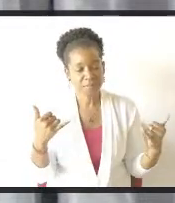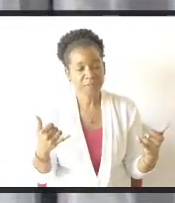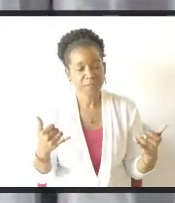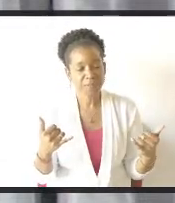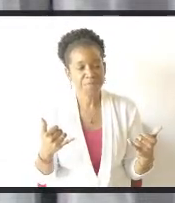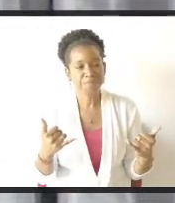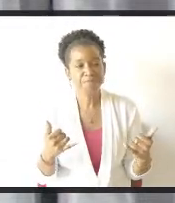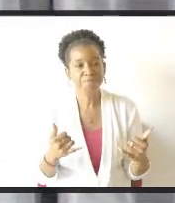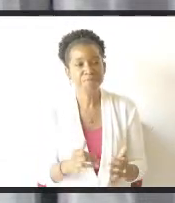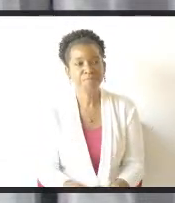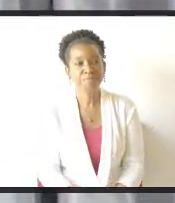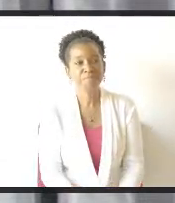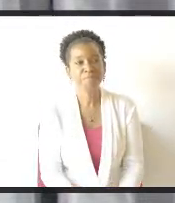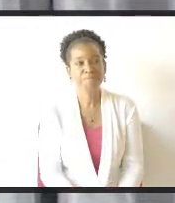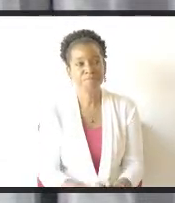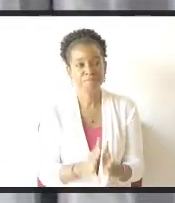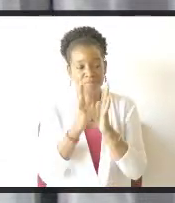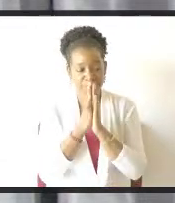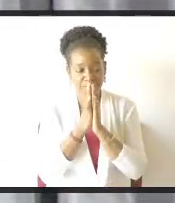Father, thank you for your word.